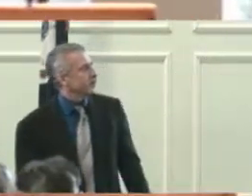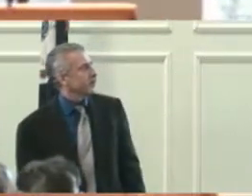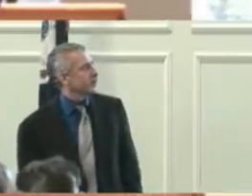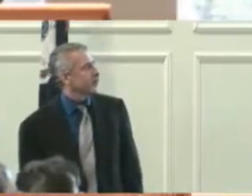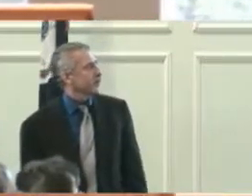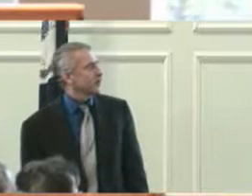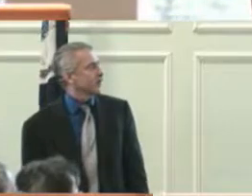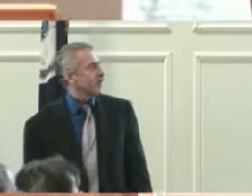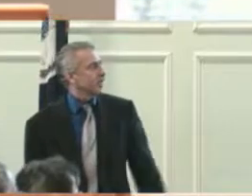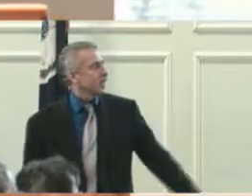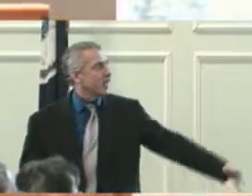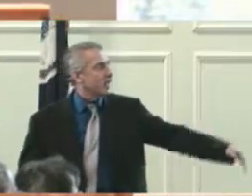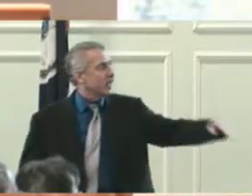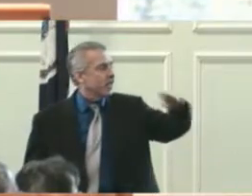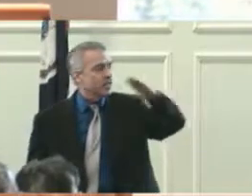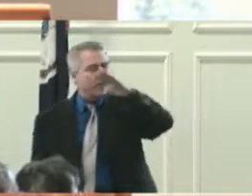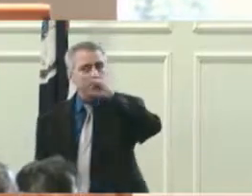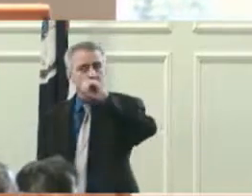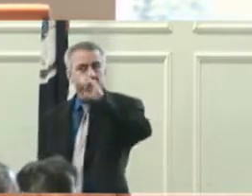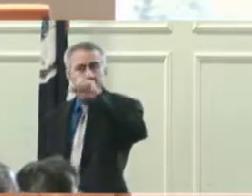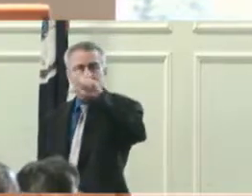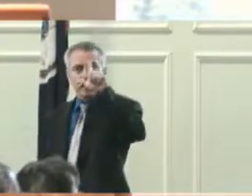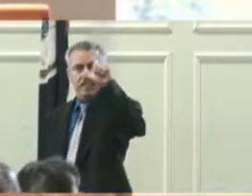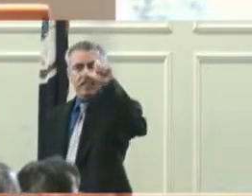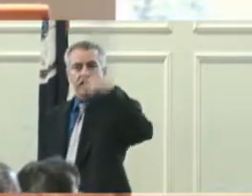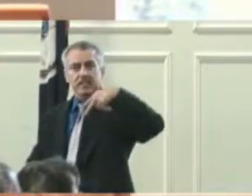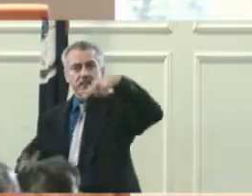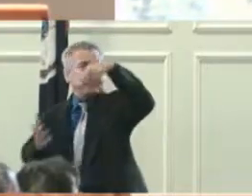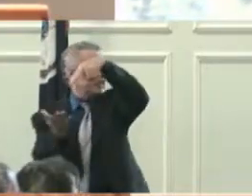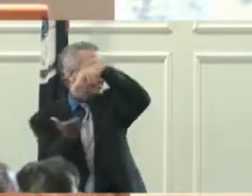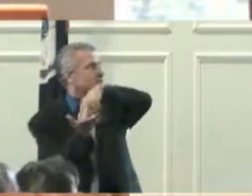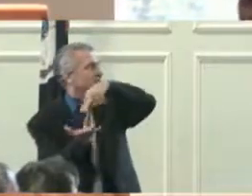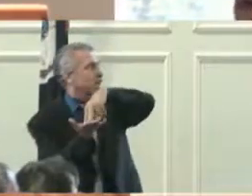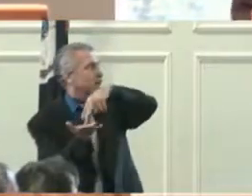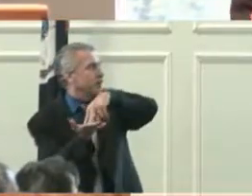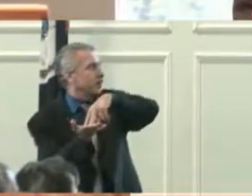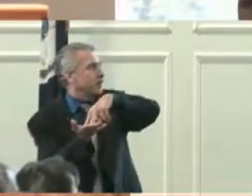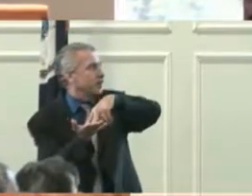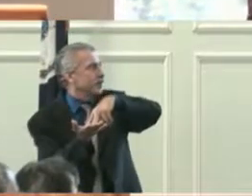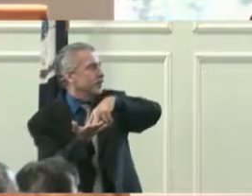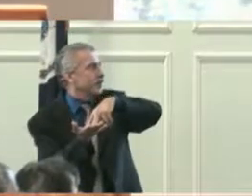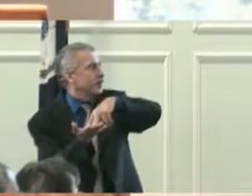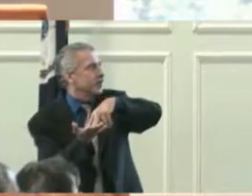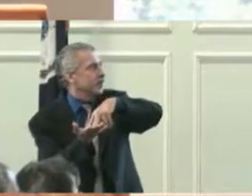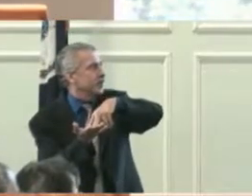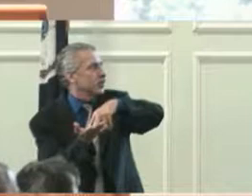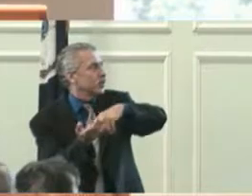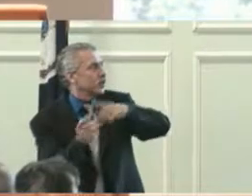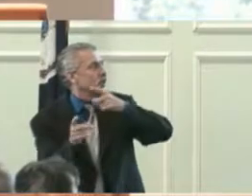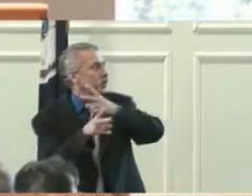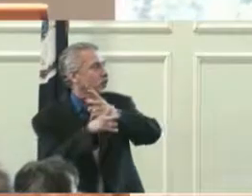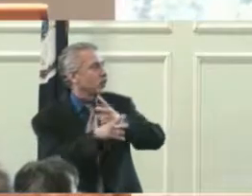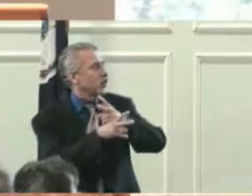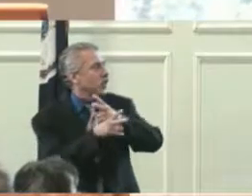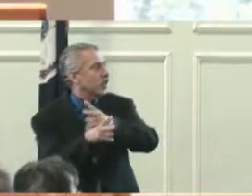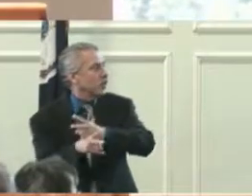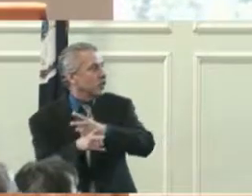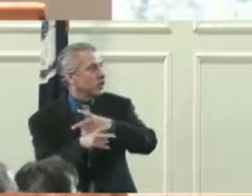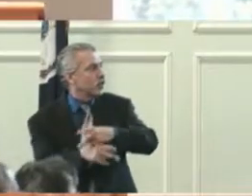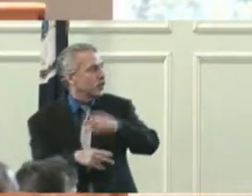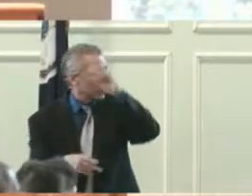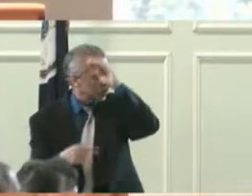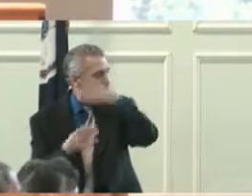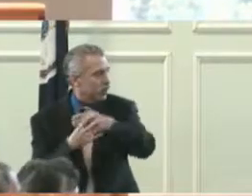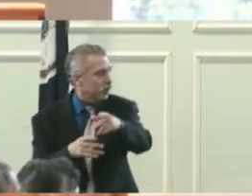It says, at that time, Michael shall stand up, the great prince who stands watch over the sons of your